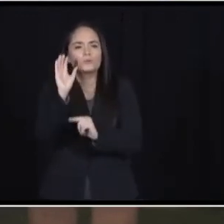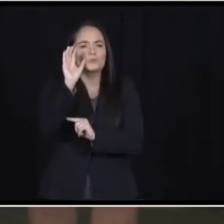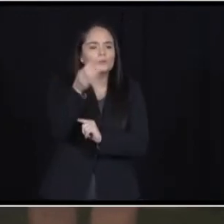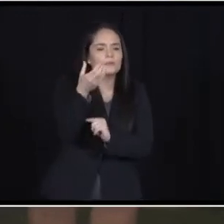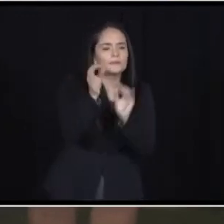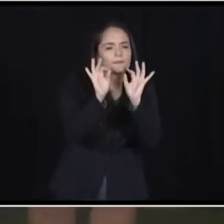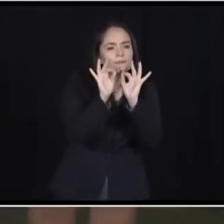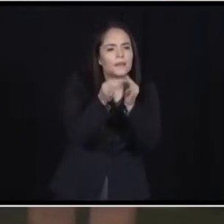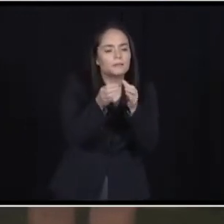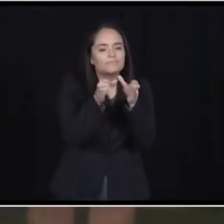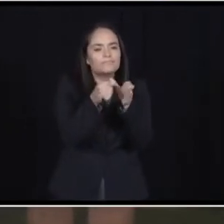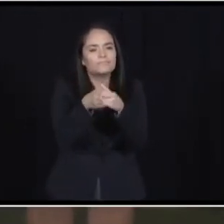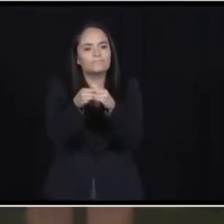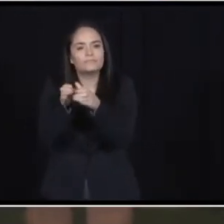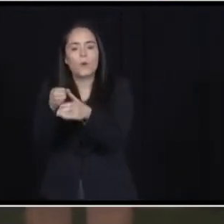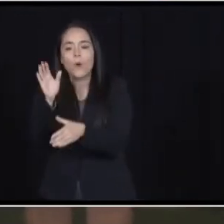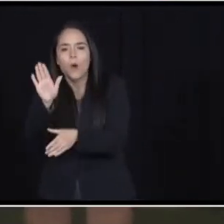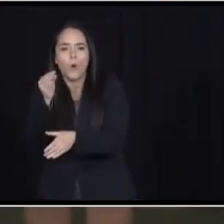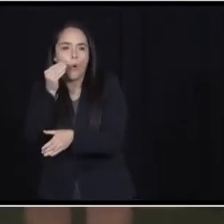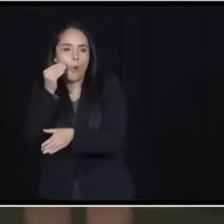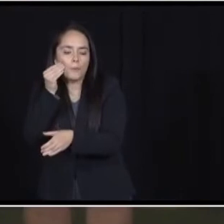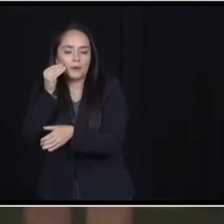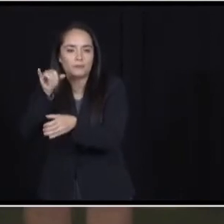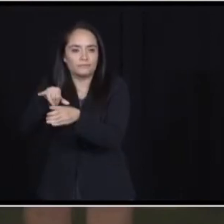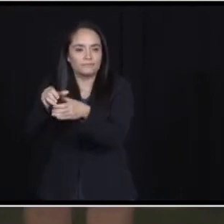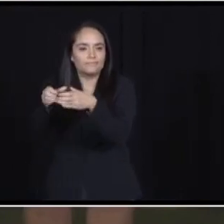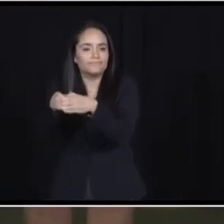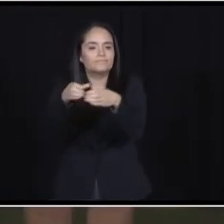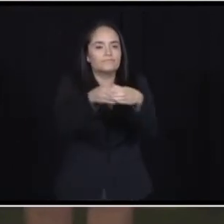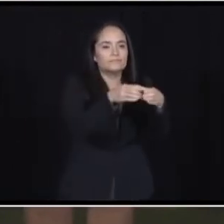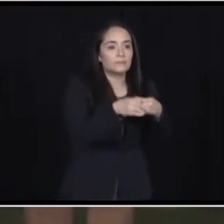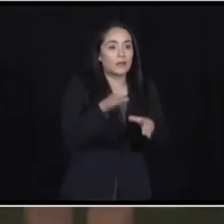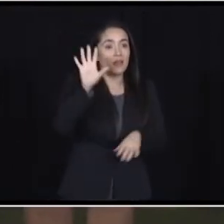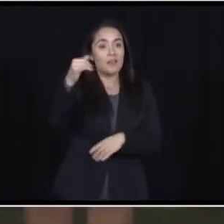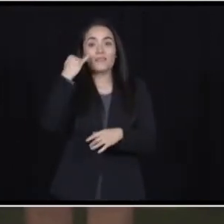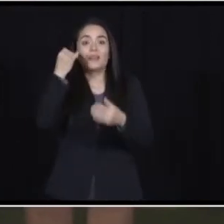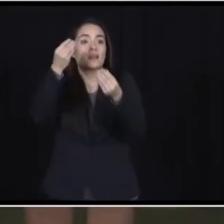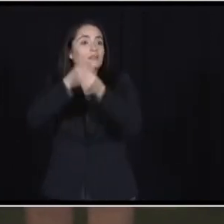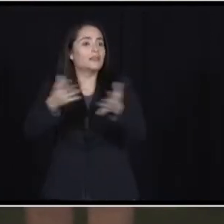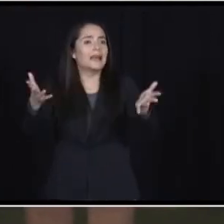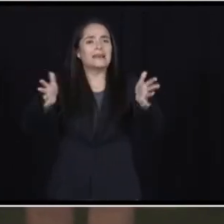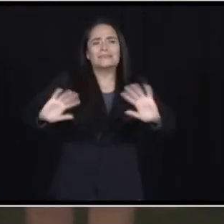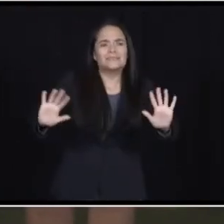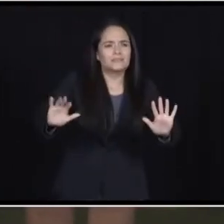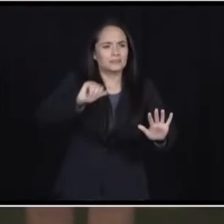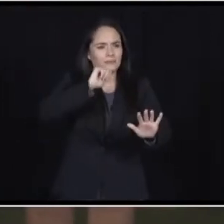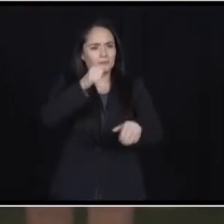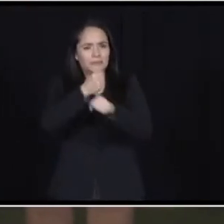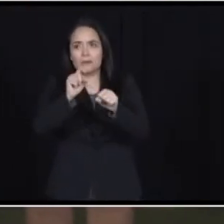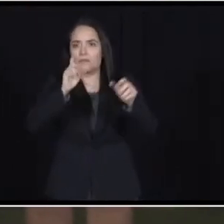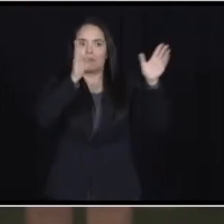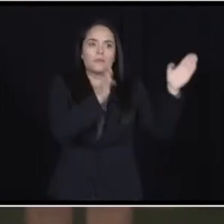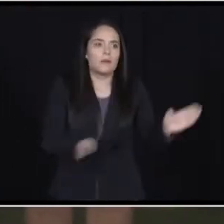that live in their own homes, so that they don't make grand plans and then just ignore the health rules? I